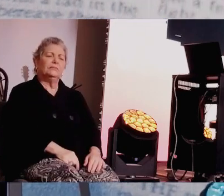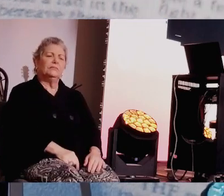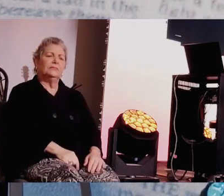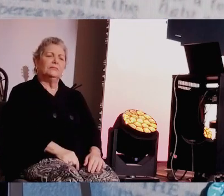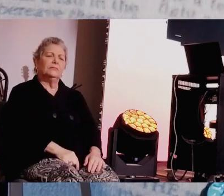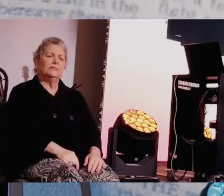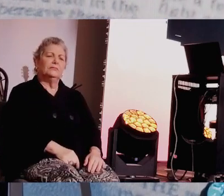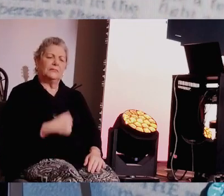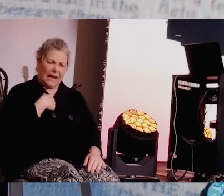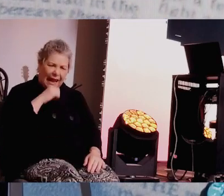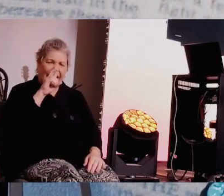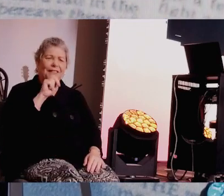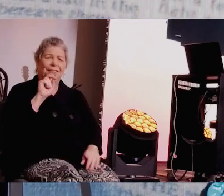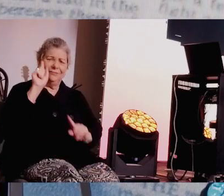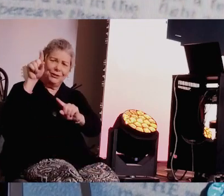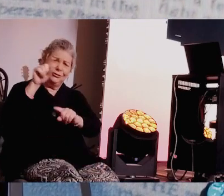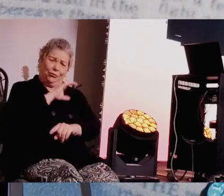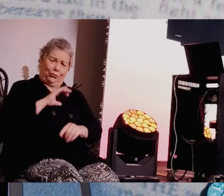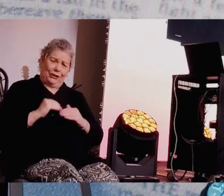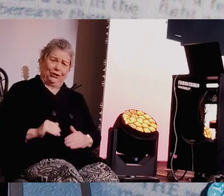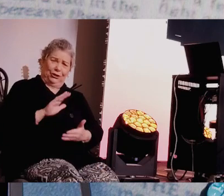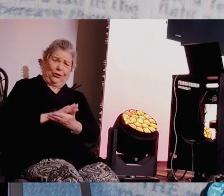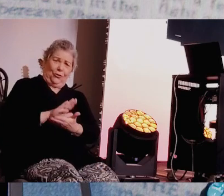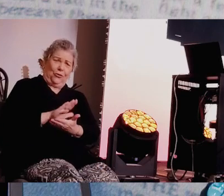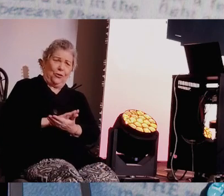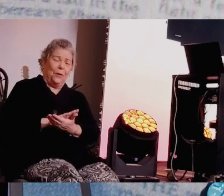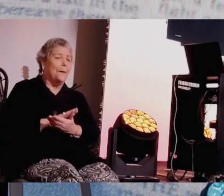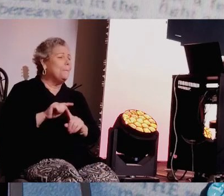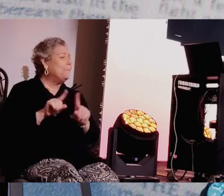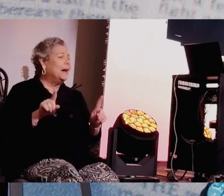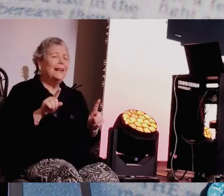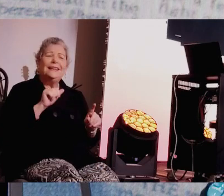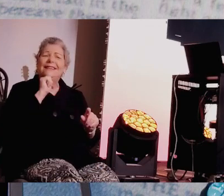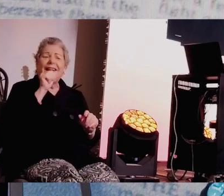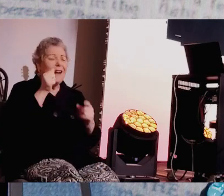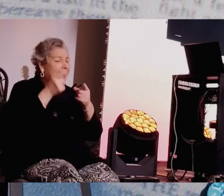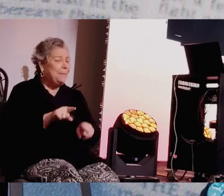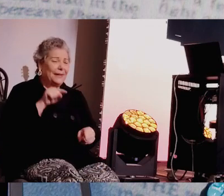even went to a Christian school. He said, it wasn't until 2 years ago